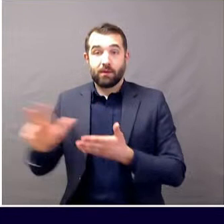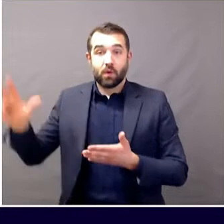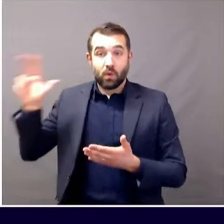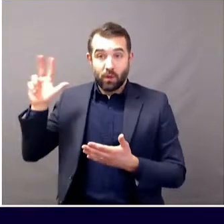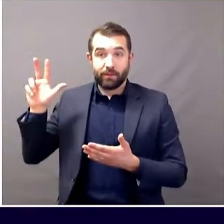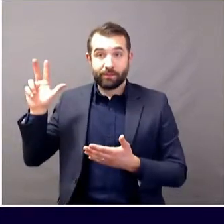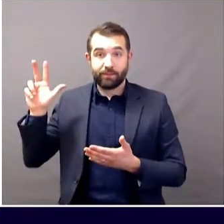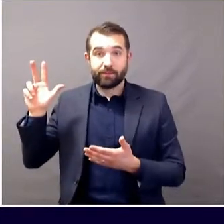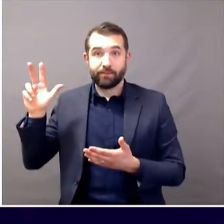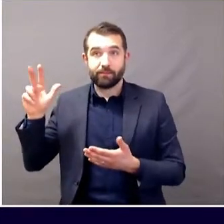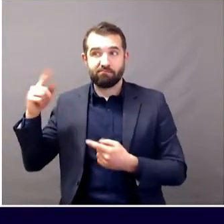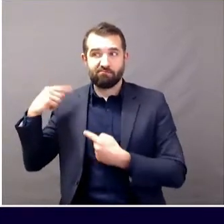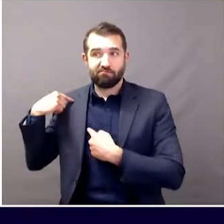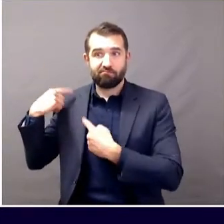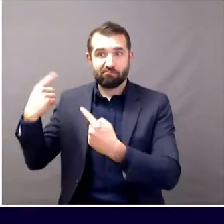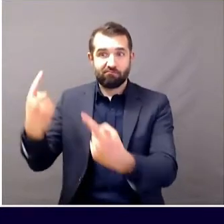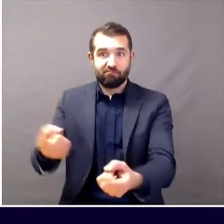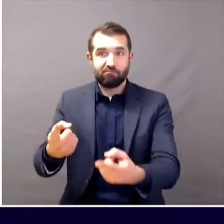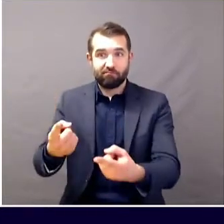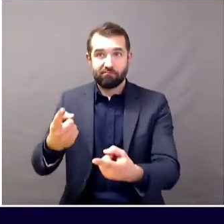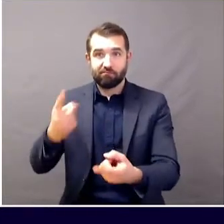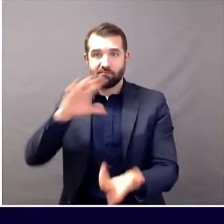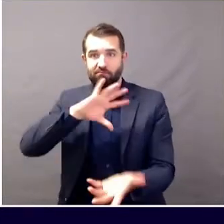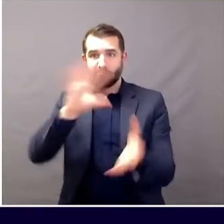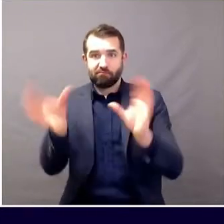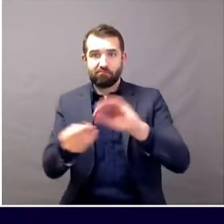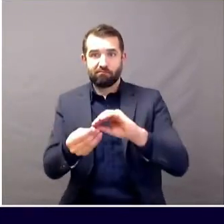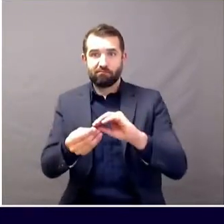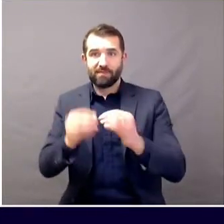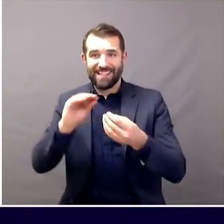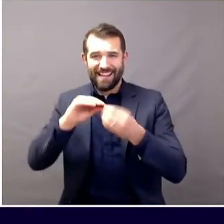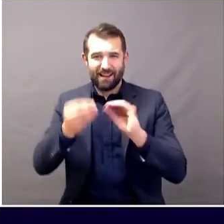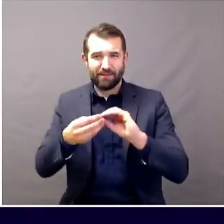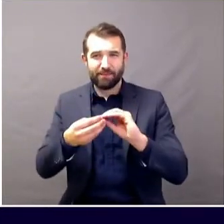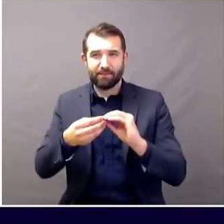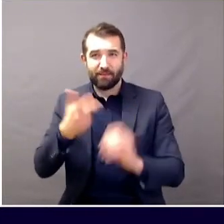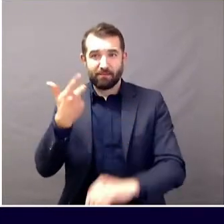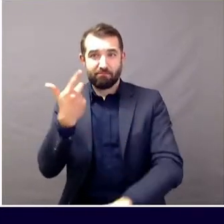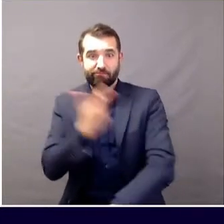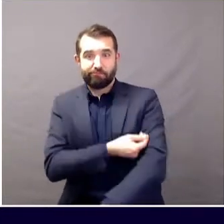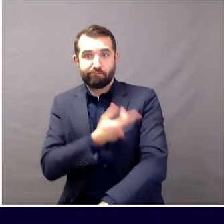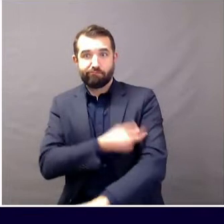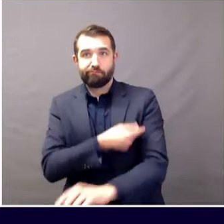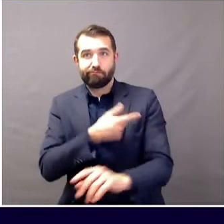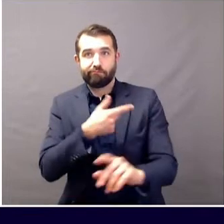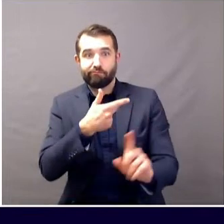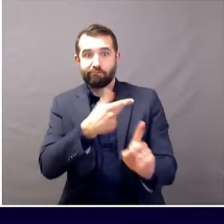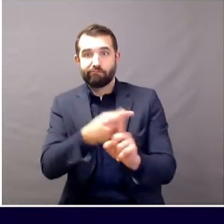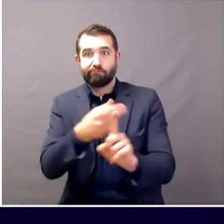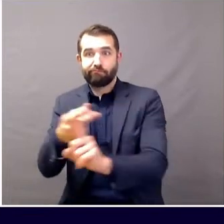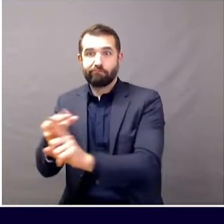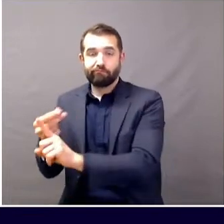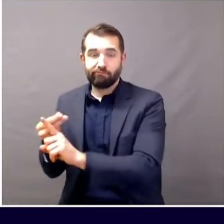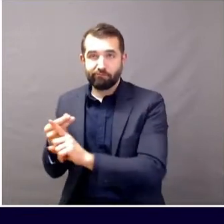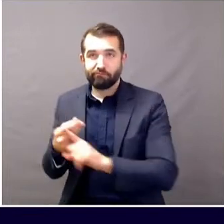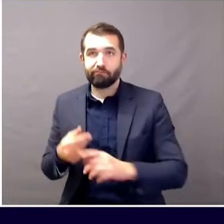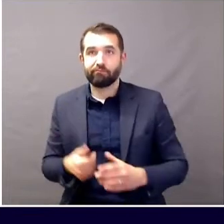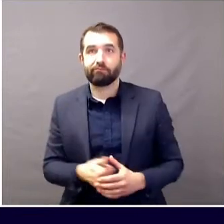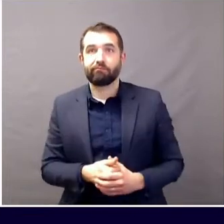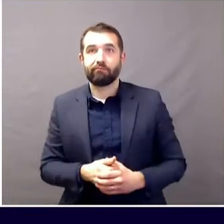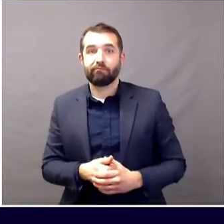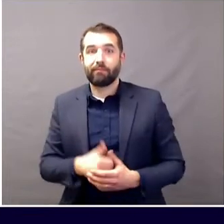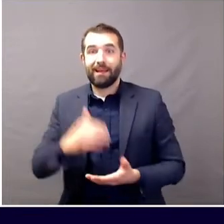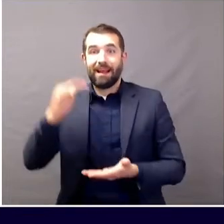me what is the total number of vaccine doses Maine is short of the expected total by, and why is this